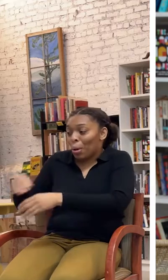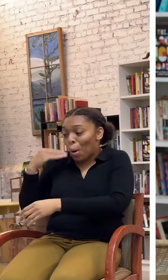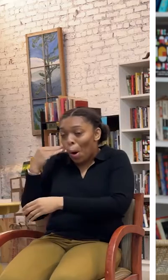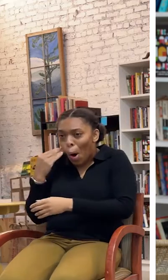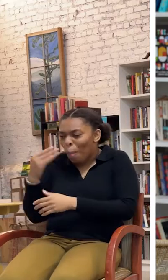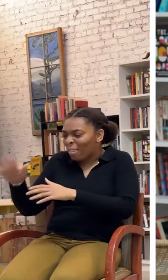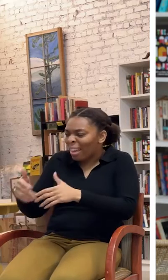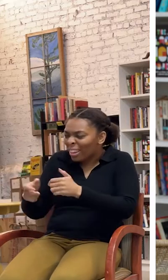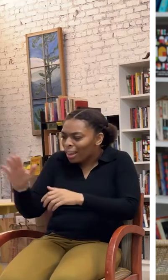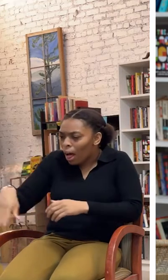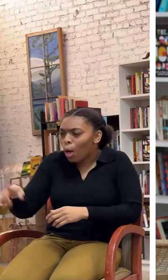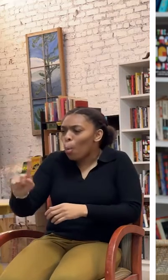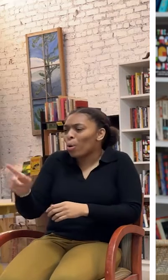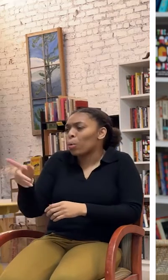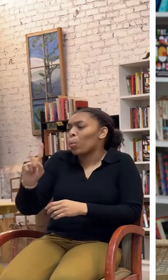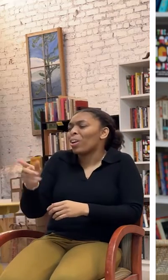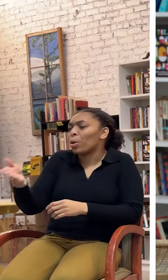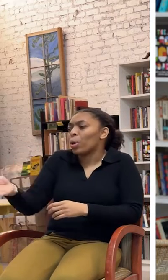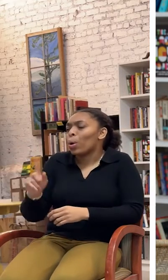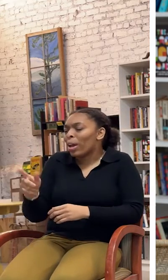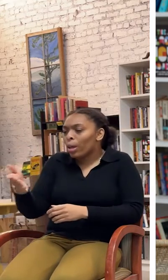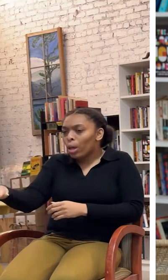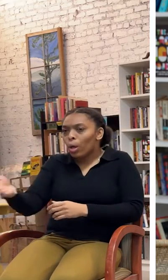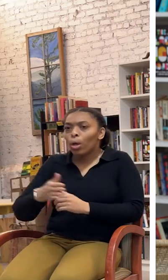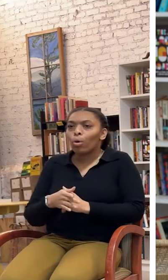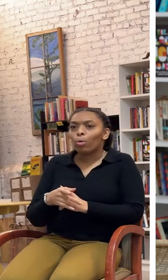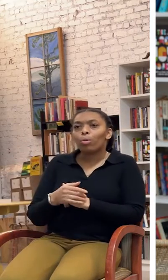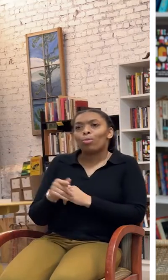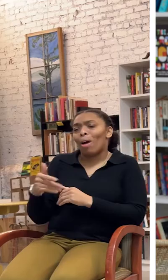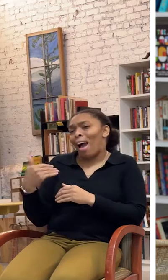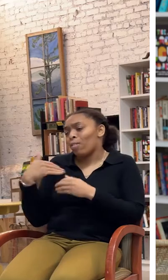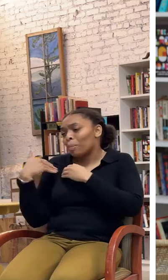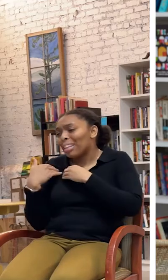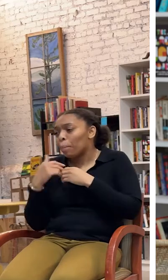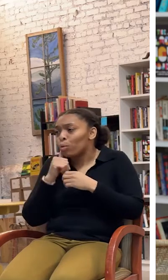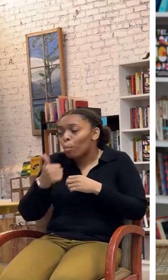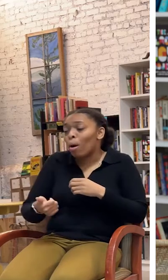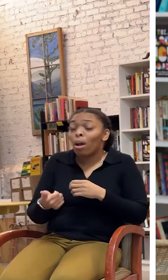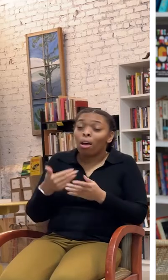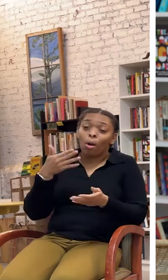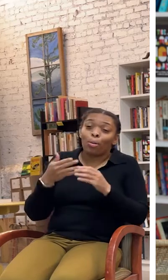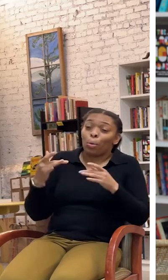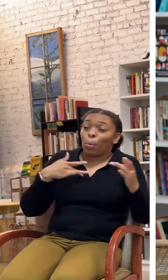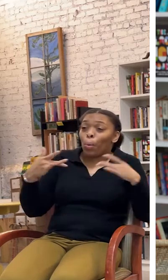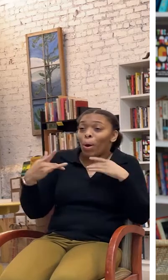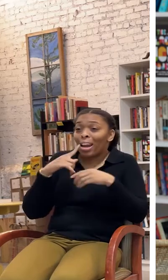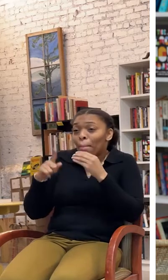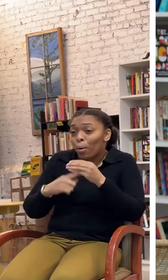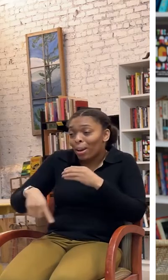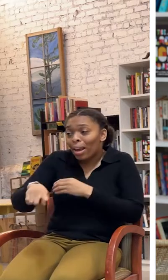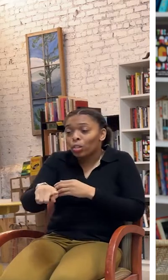hey, where are you? You said you're going to do X, Y, Z. You've got obligations tomorrow. You're worried about what's going to happen next week. You care